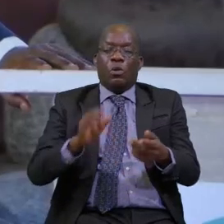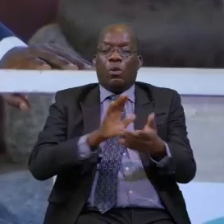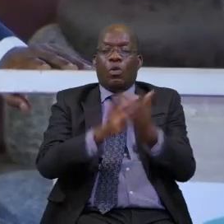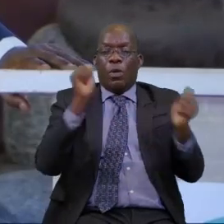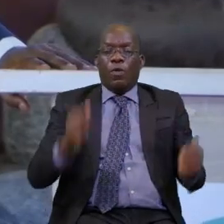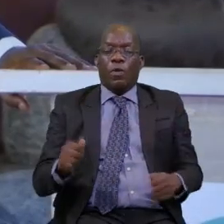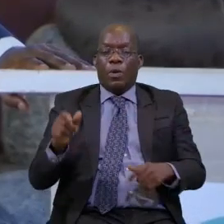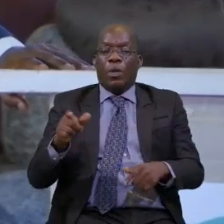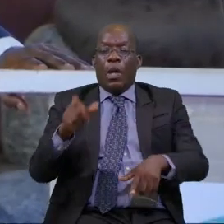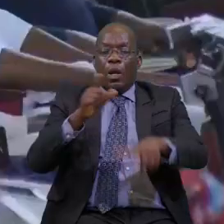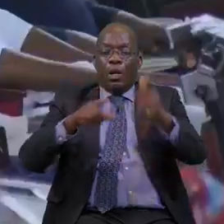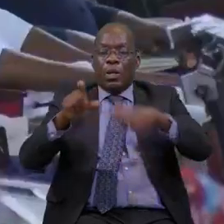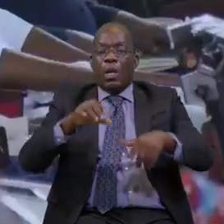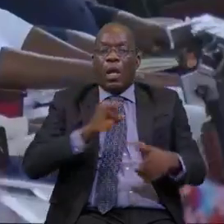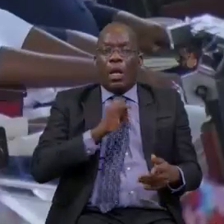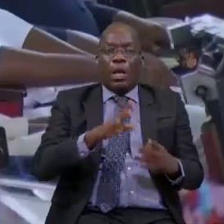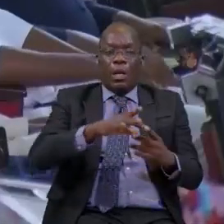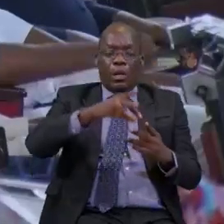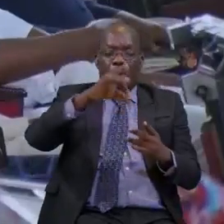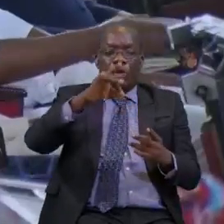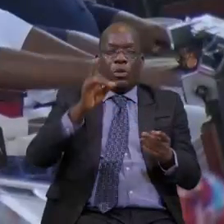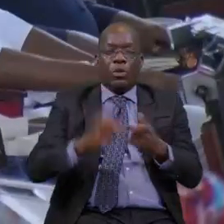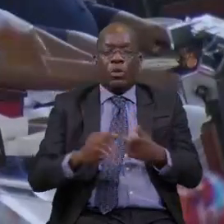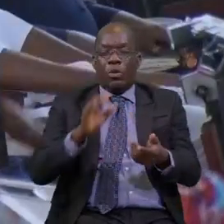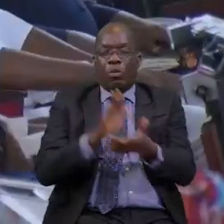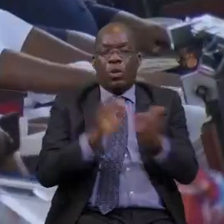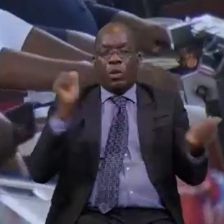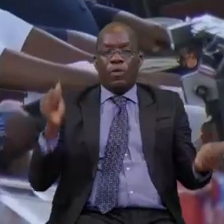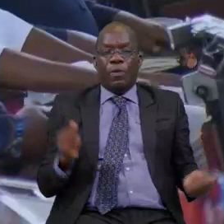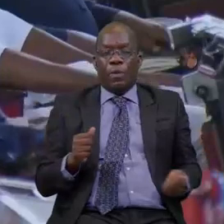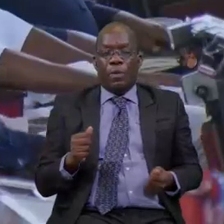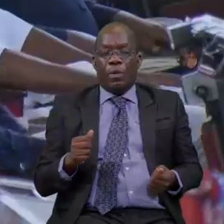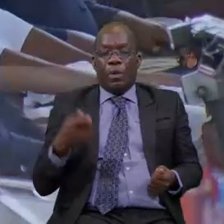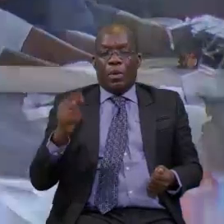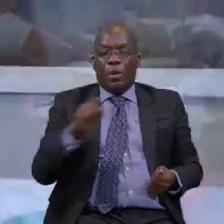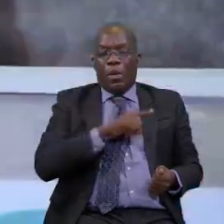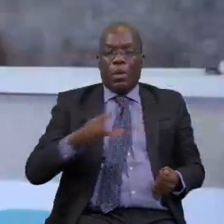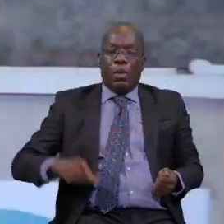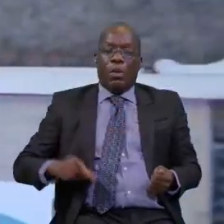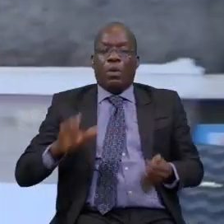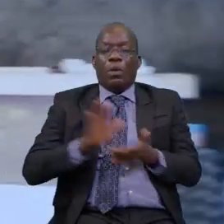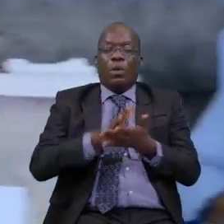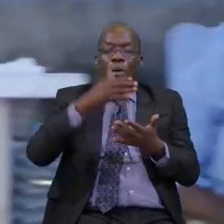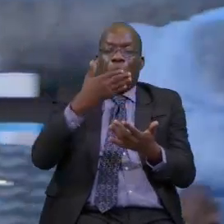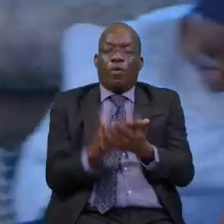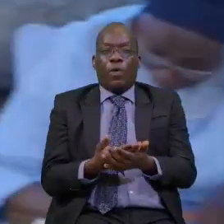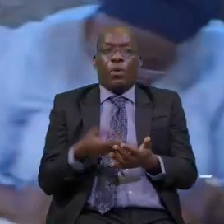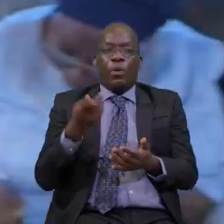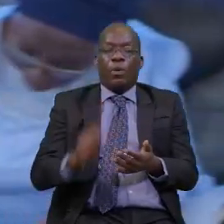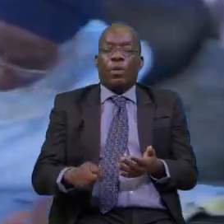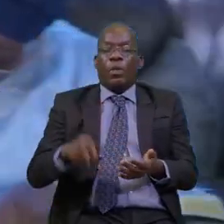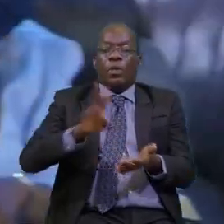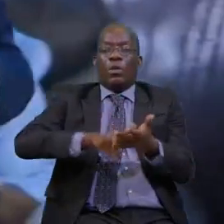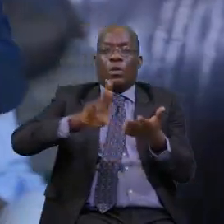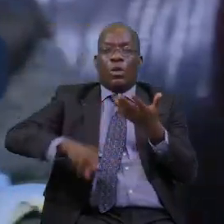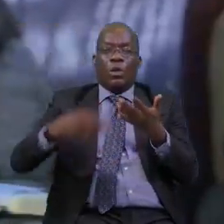I choose to believe. And the Lord confirmed the consequence of that